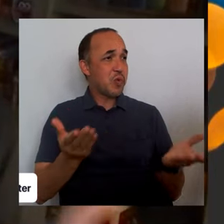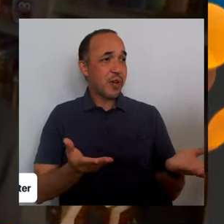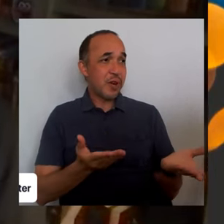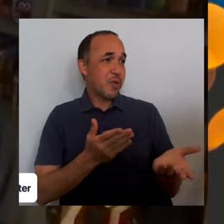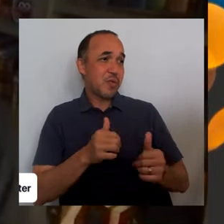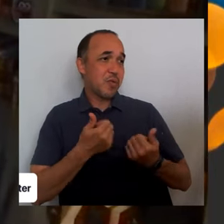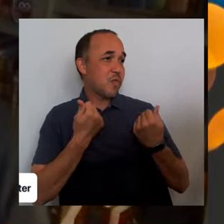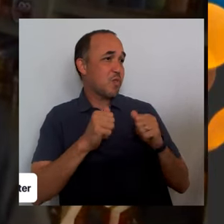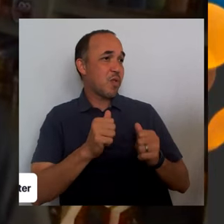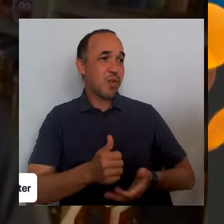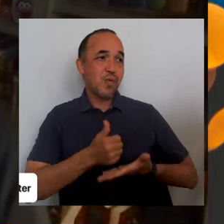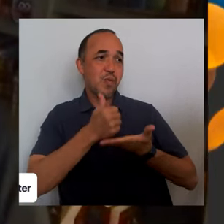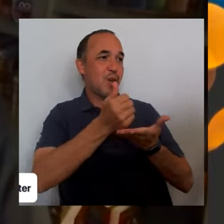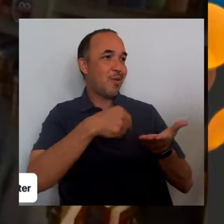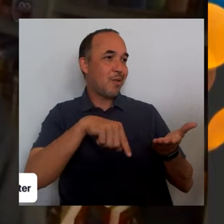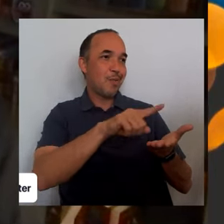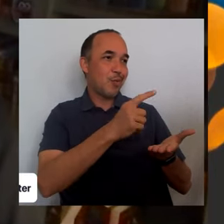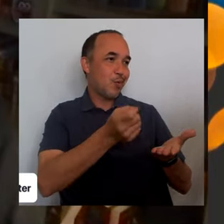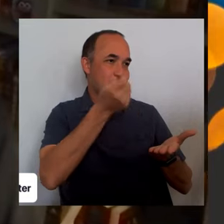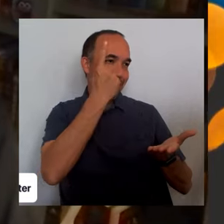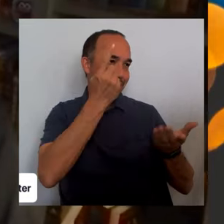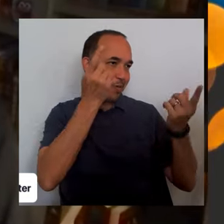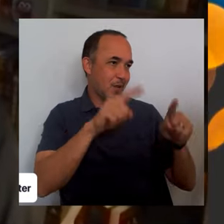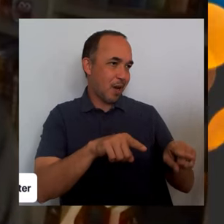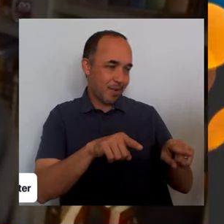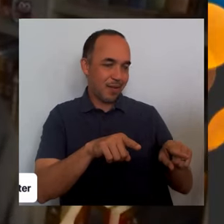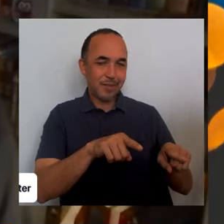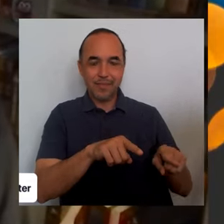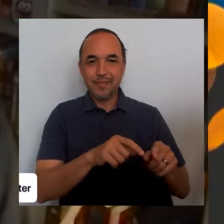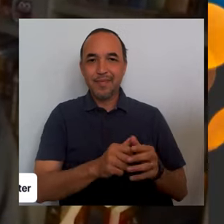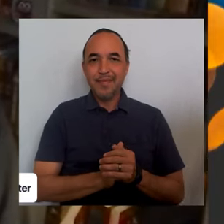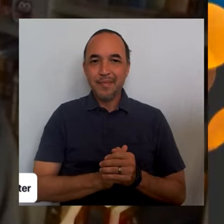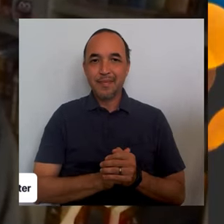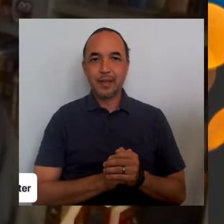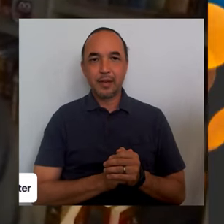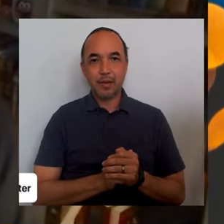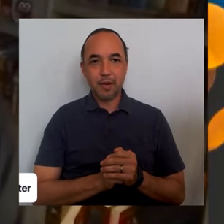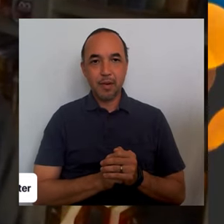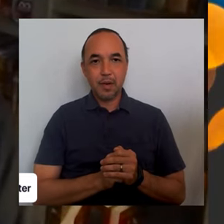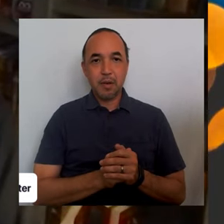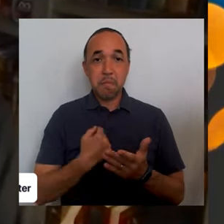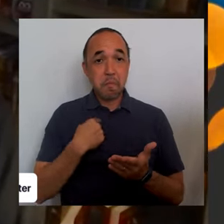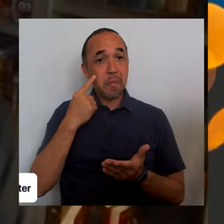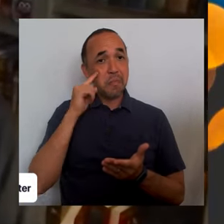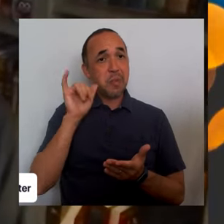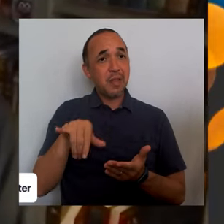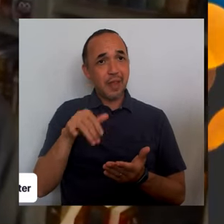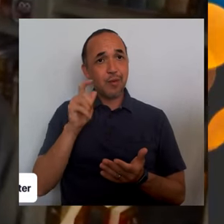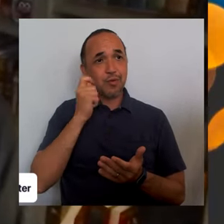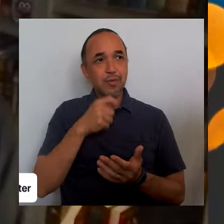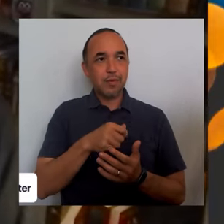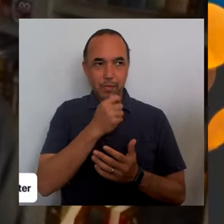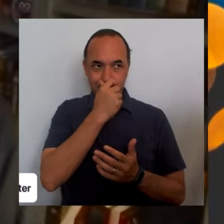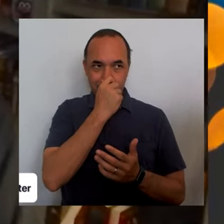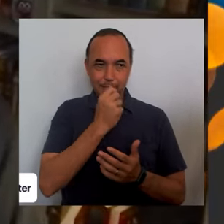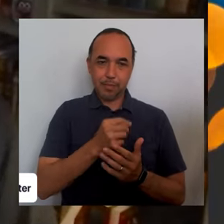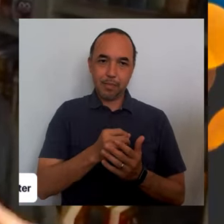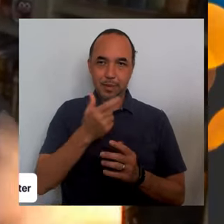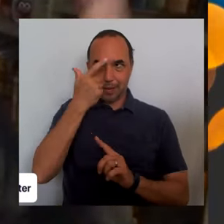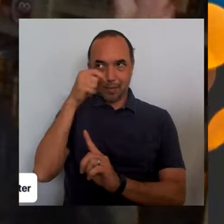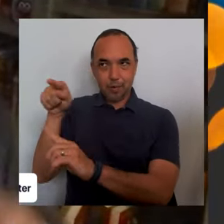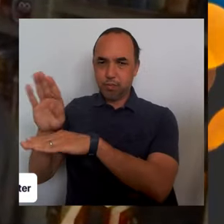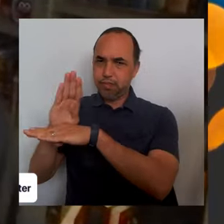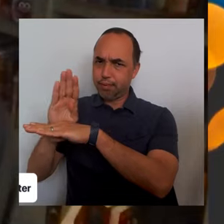helping alleviate this nice lady's fears." And I thought that was super awesome. because she's a busy, and